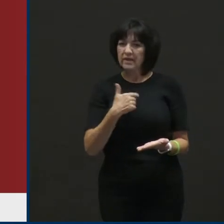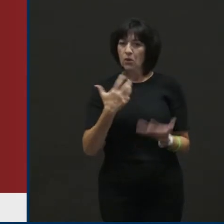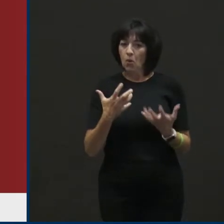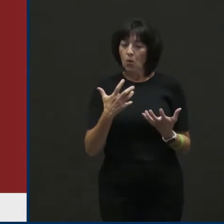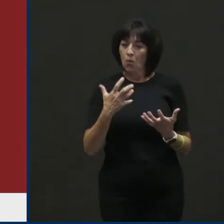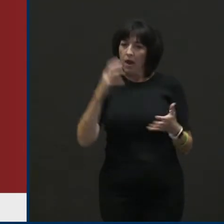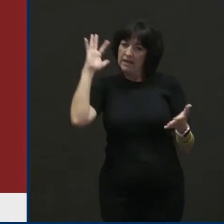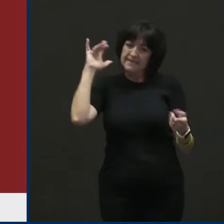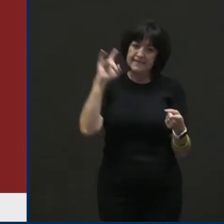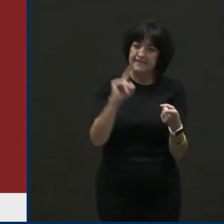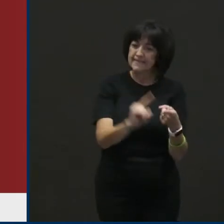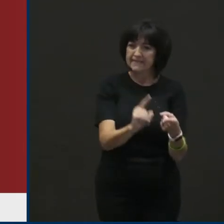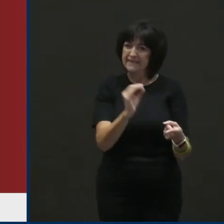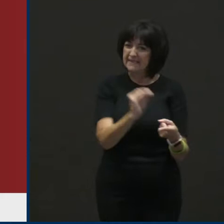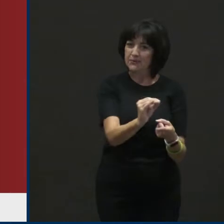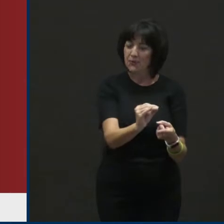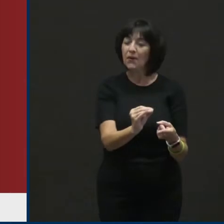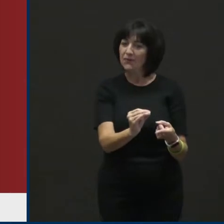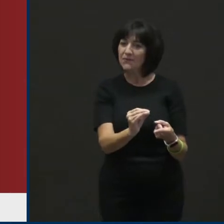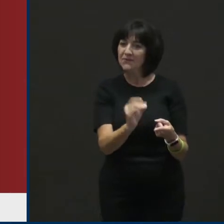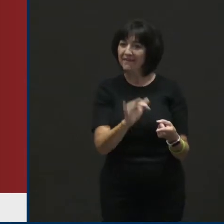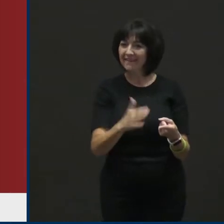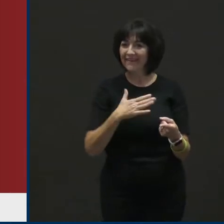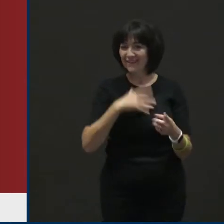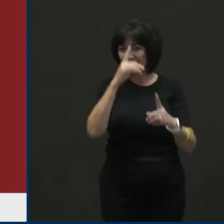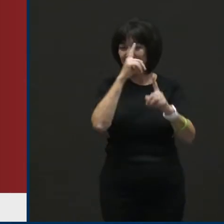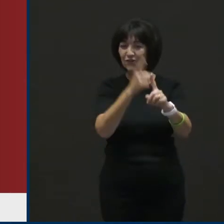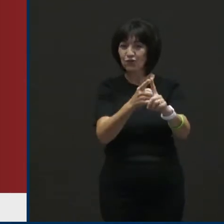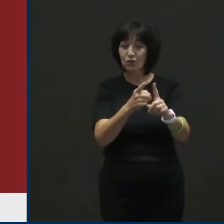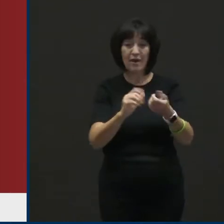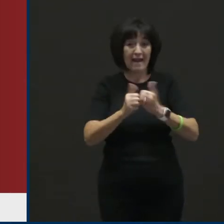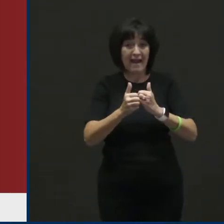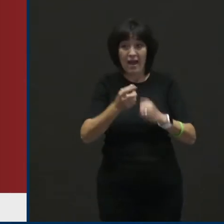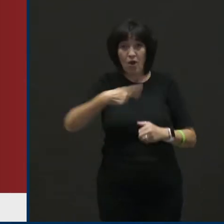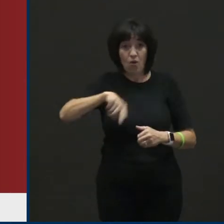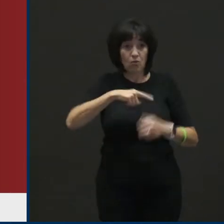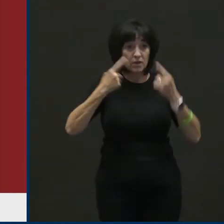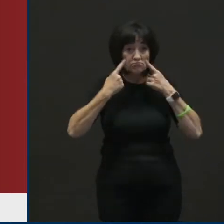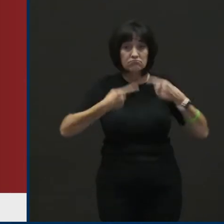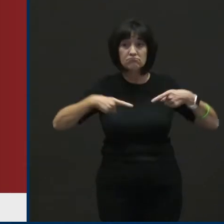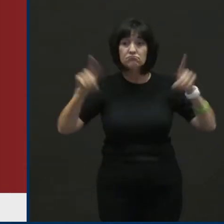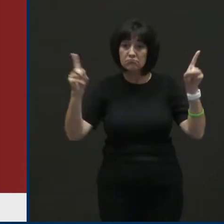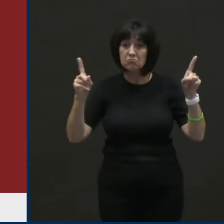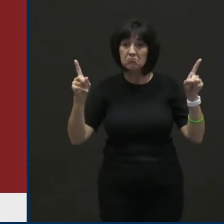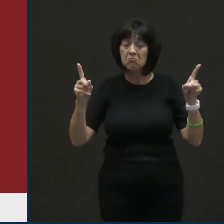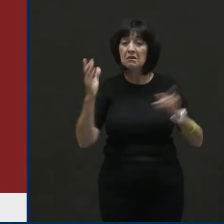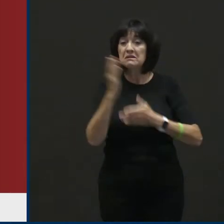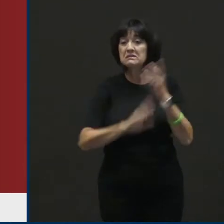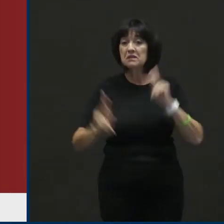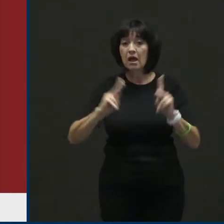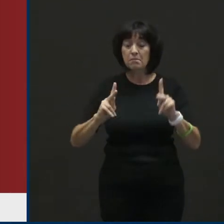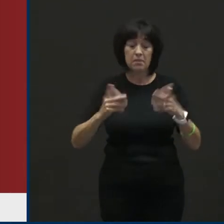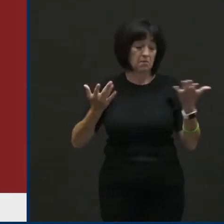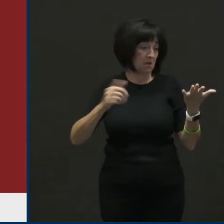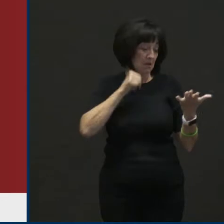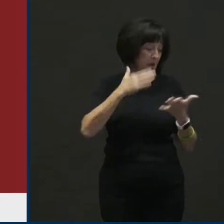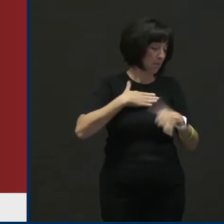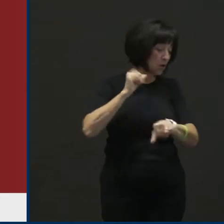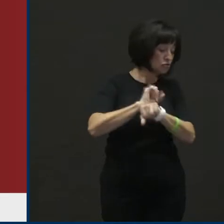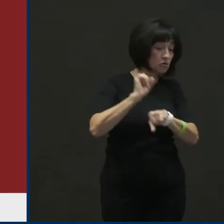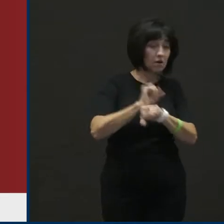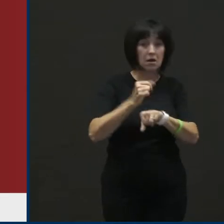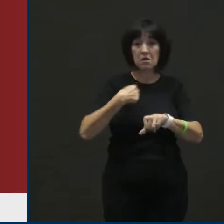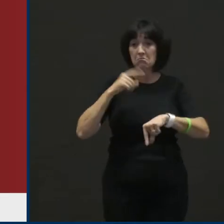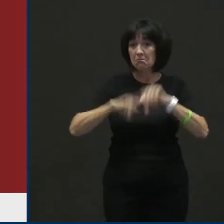even further. And to accomplish those objectives, each of us can have a hand in that by wearing a mask, being more